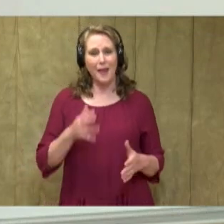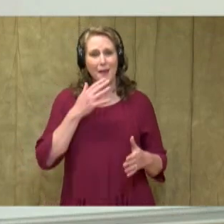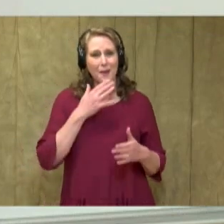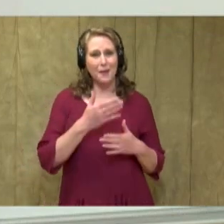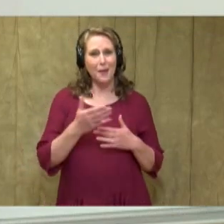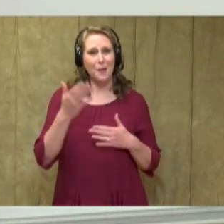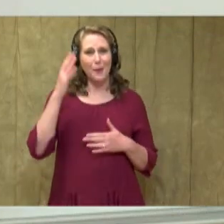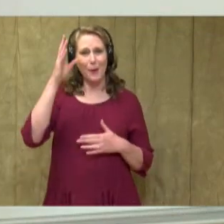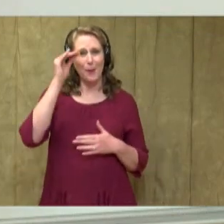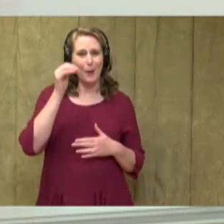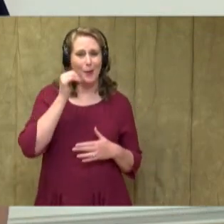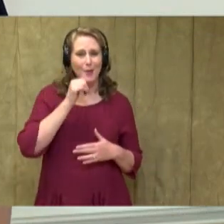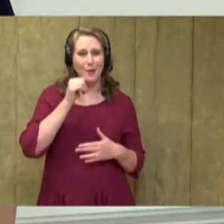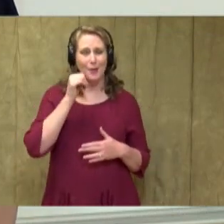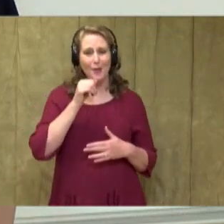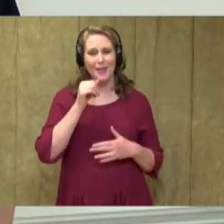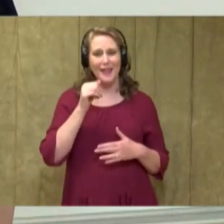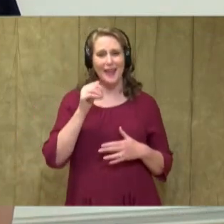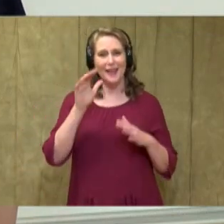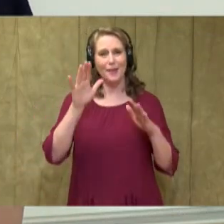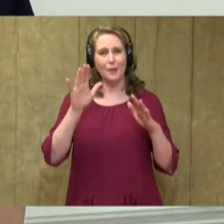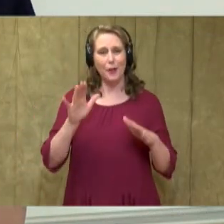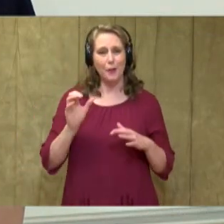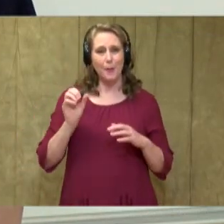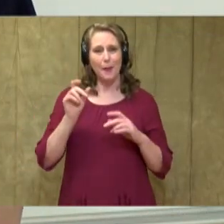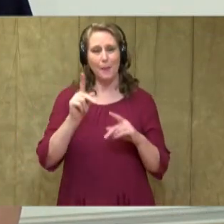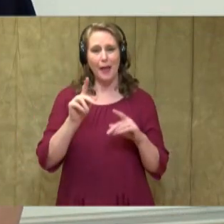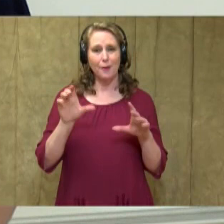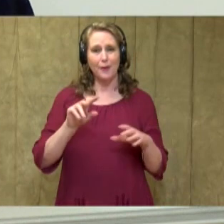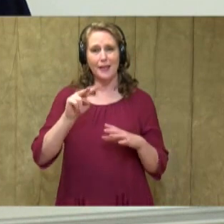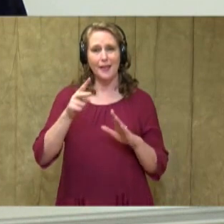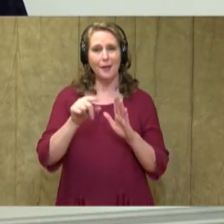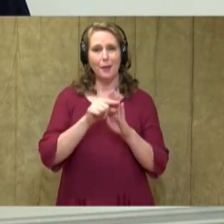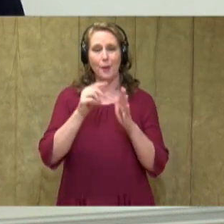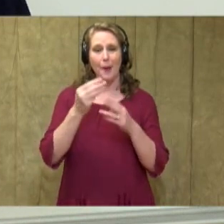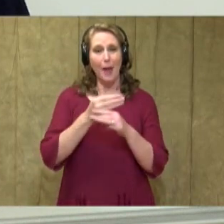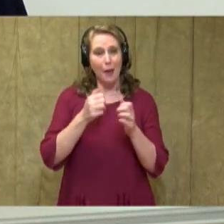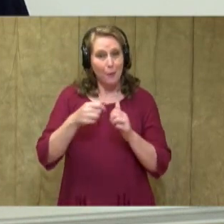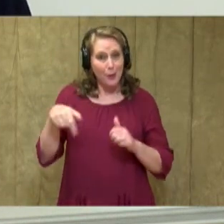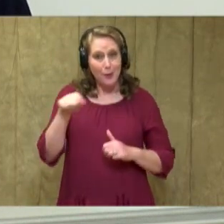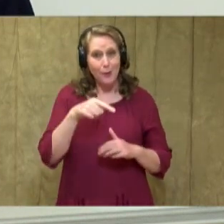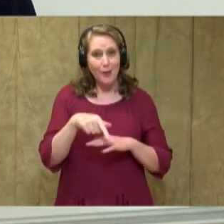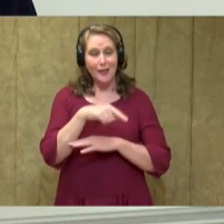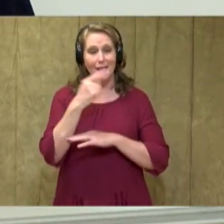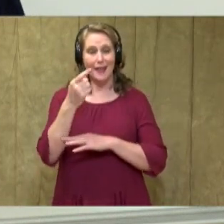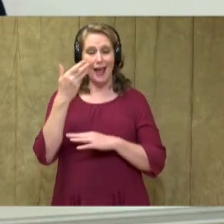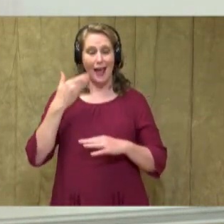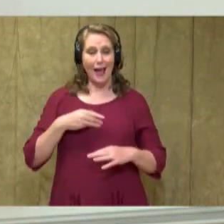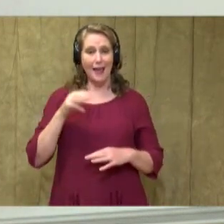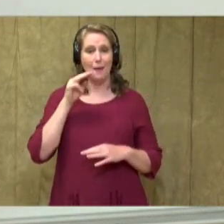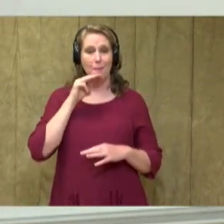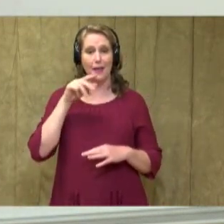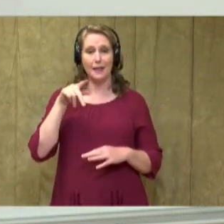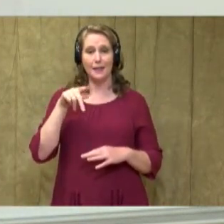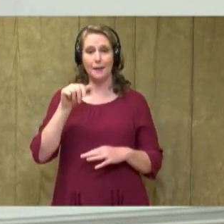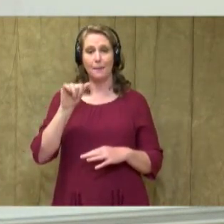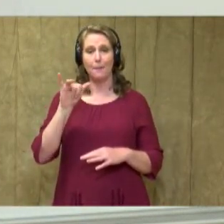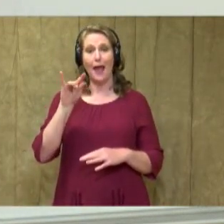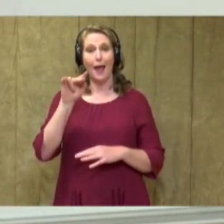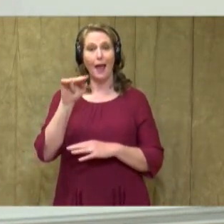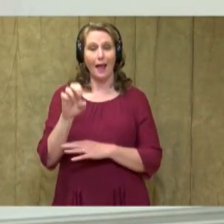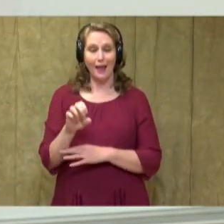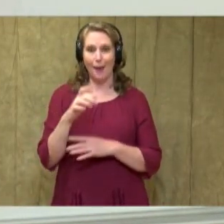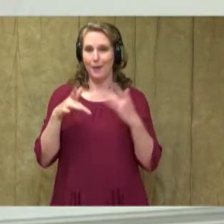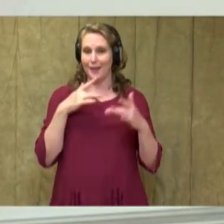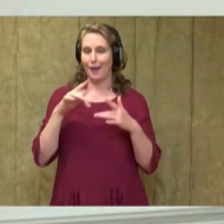Good morning, boys and girls. It's so great to be back doing second grade math with you today. I am Miss Payne, and I'm excited